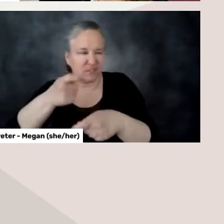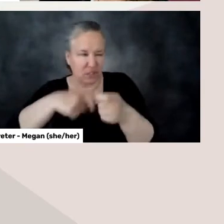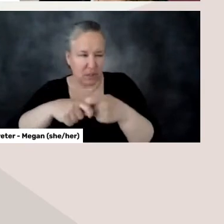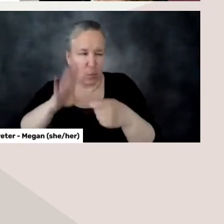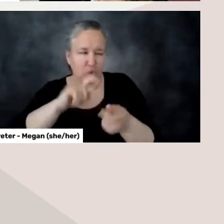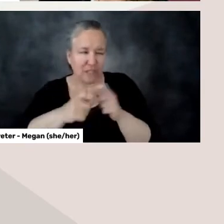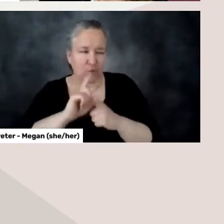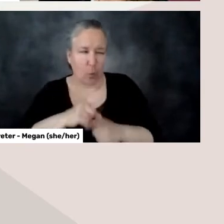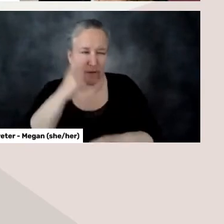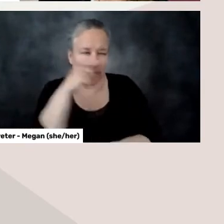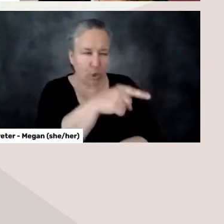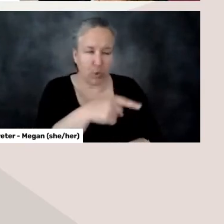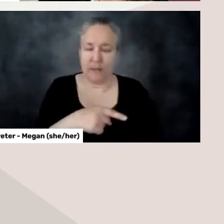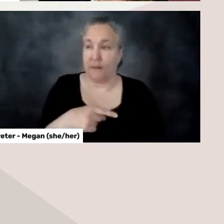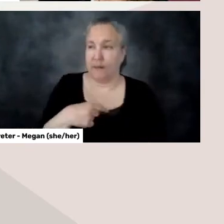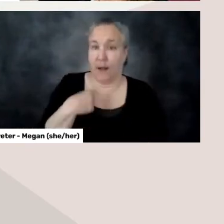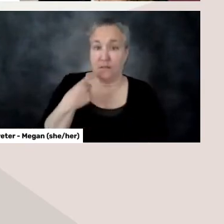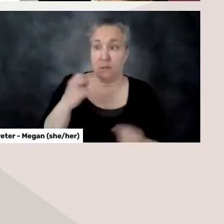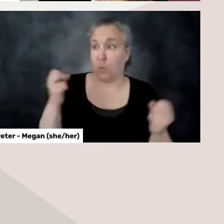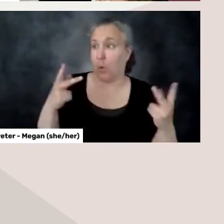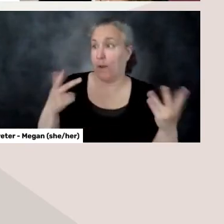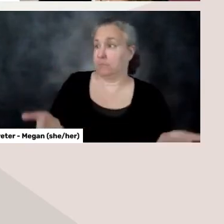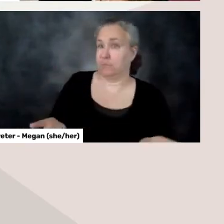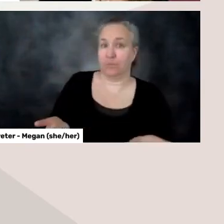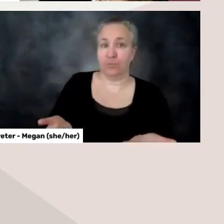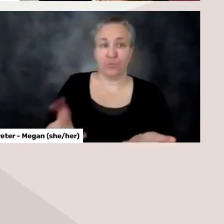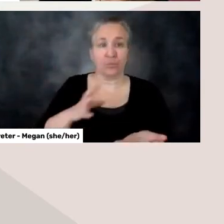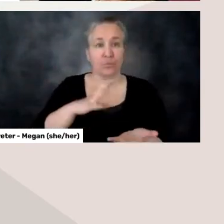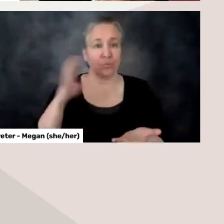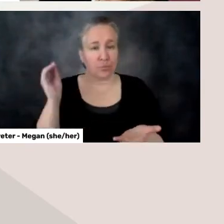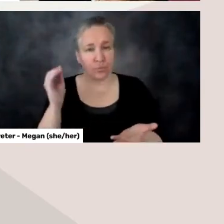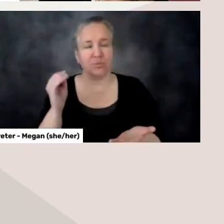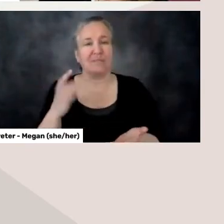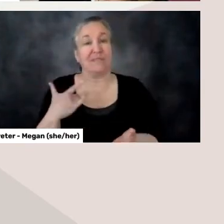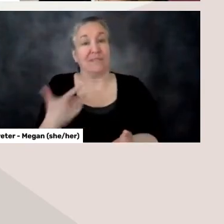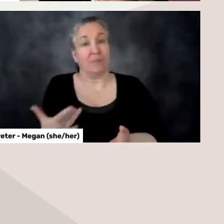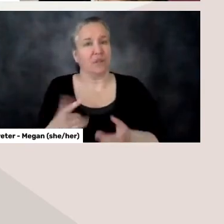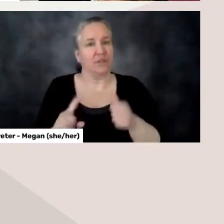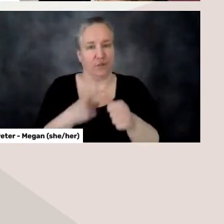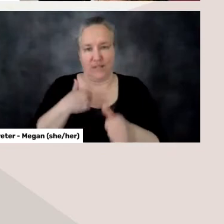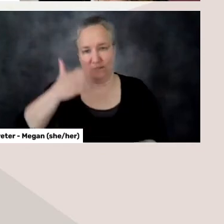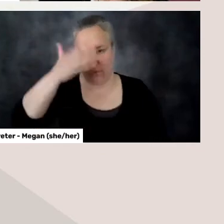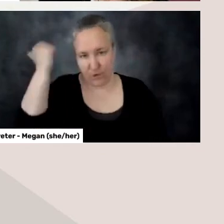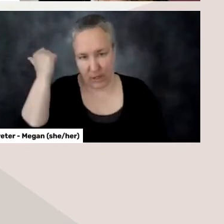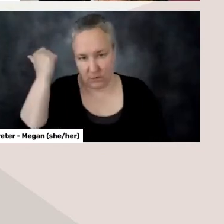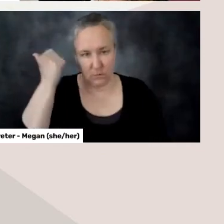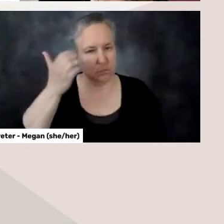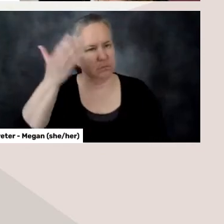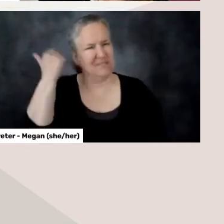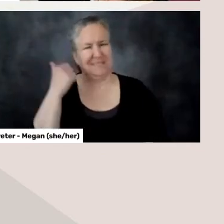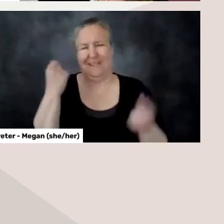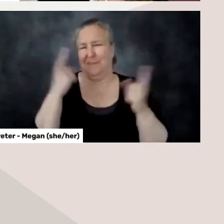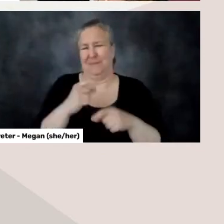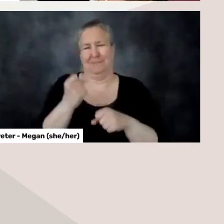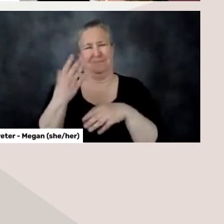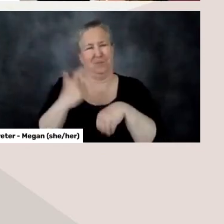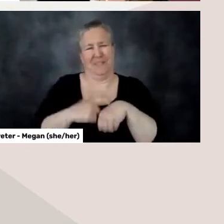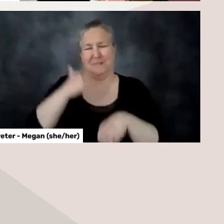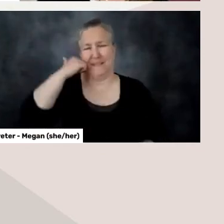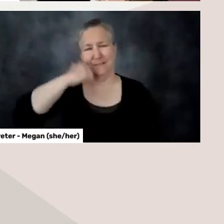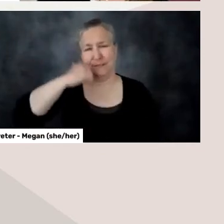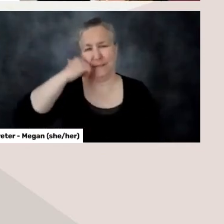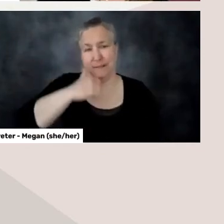you. And then I go, okay. And I typically, first of all, forget because this happens multiple times a day. So I